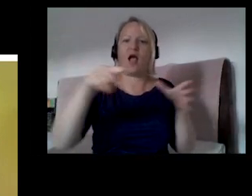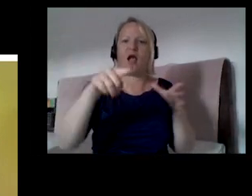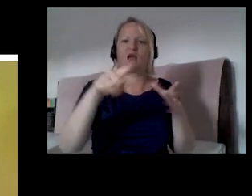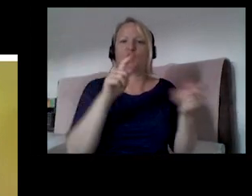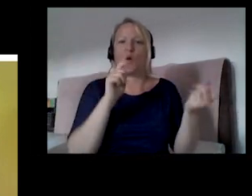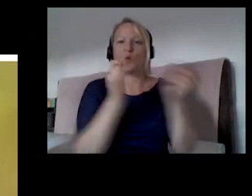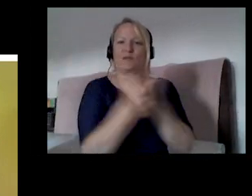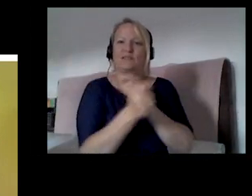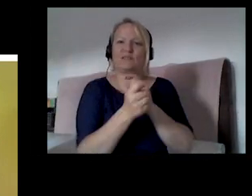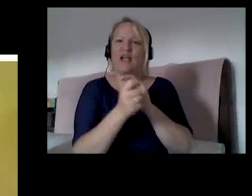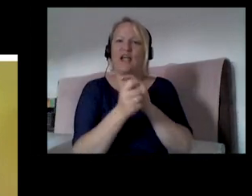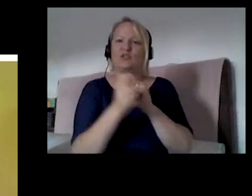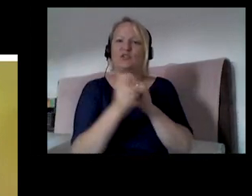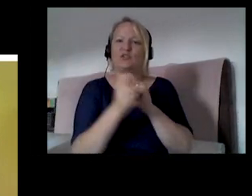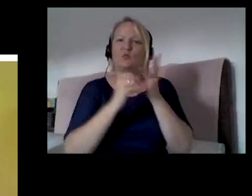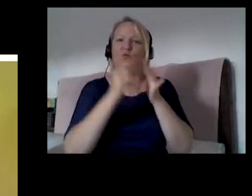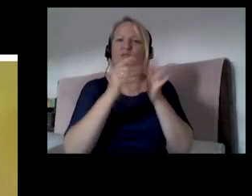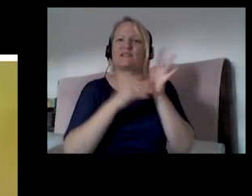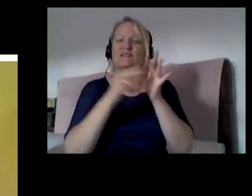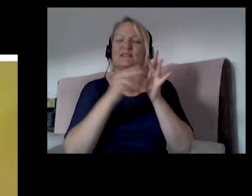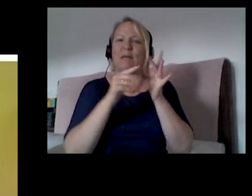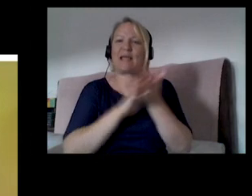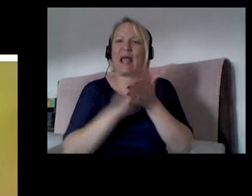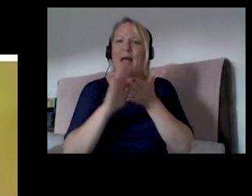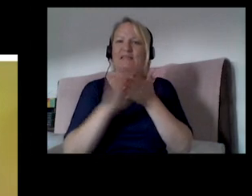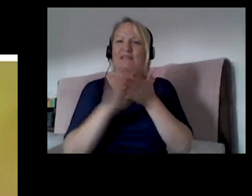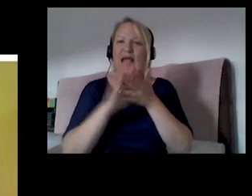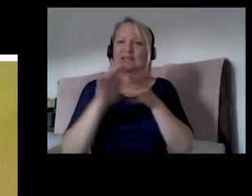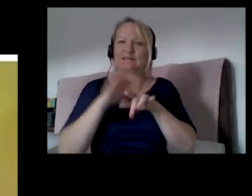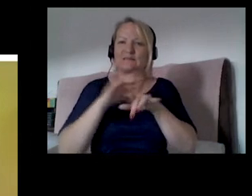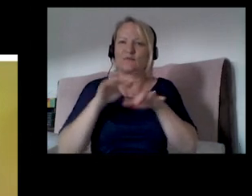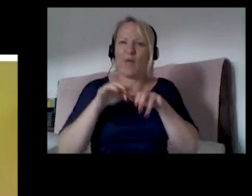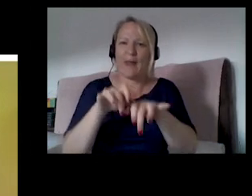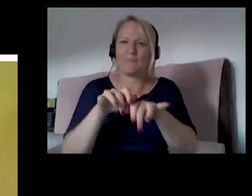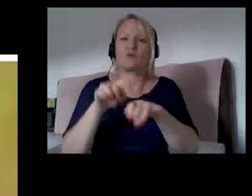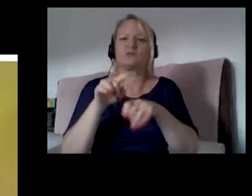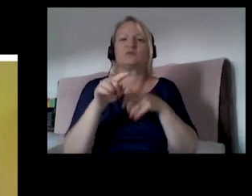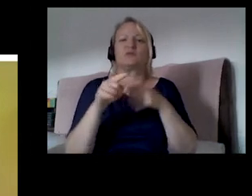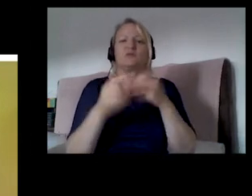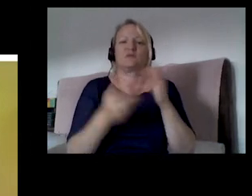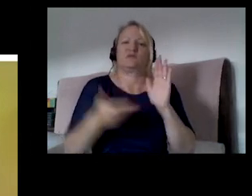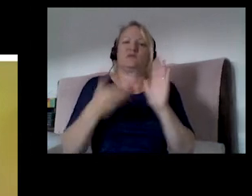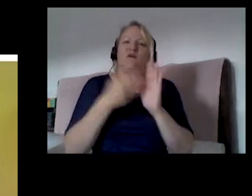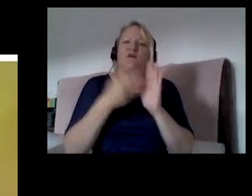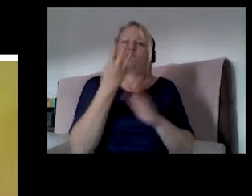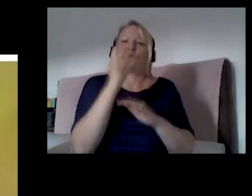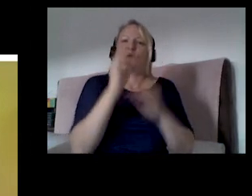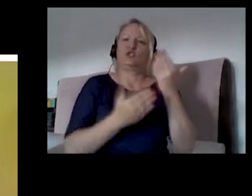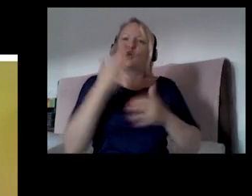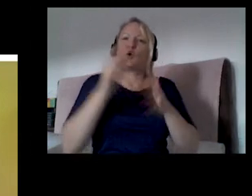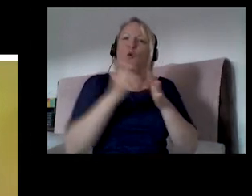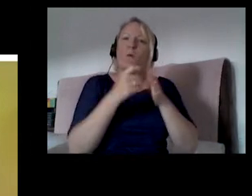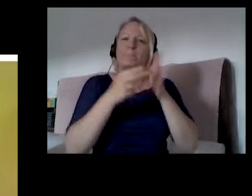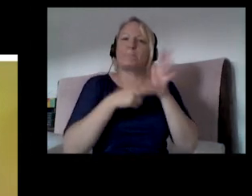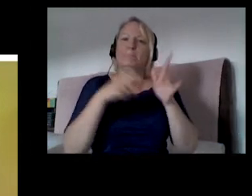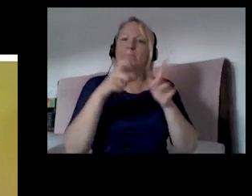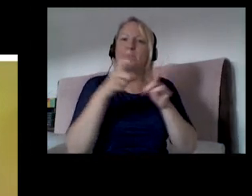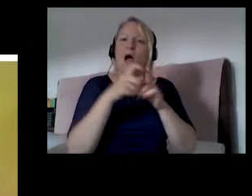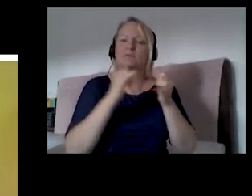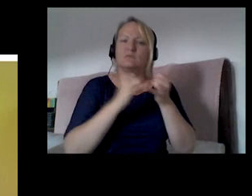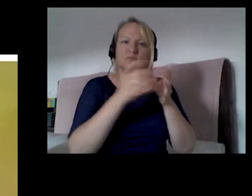over 400 hectares of arable land converted into semi-natural habitats, 40 new ponds